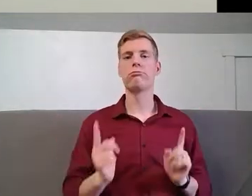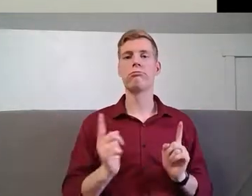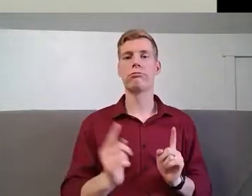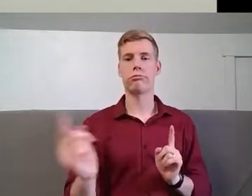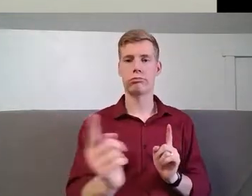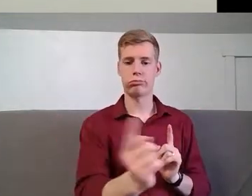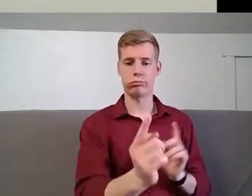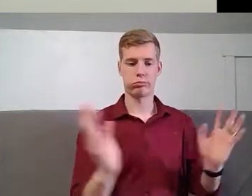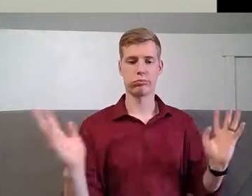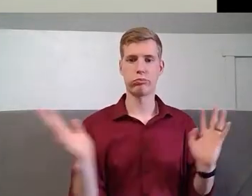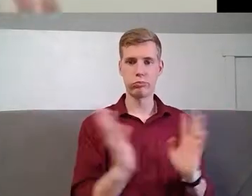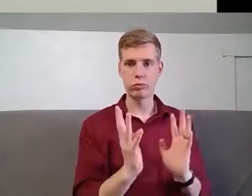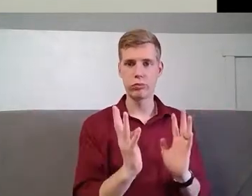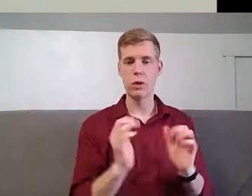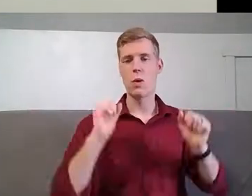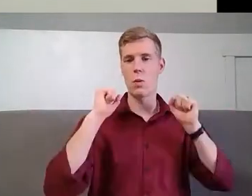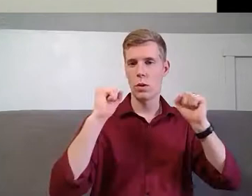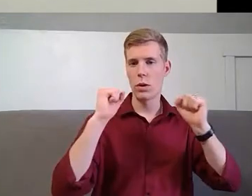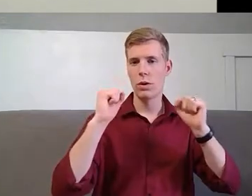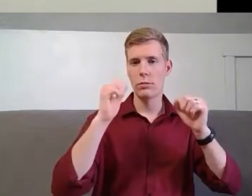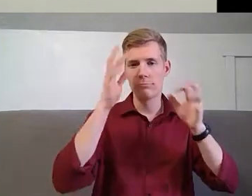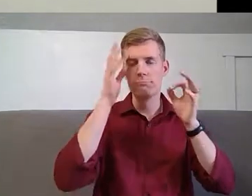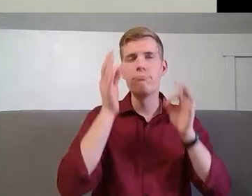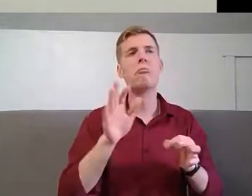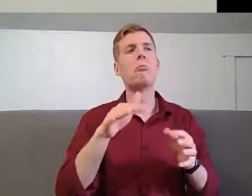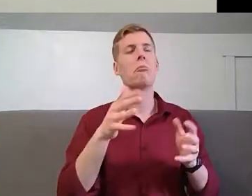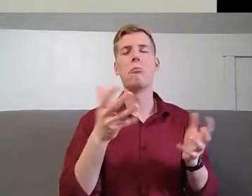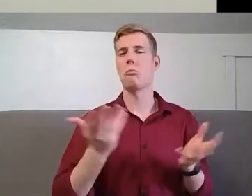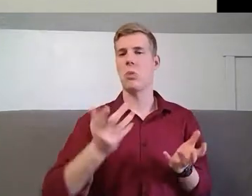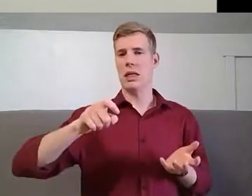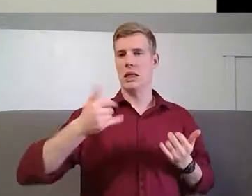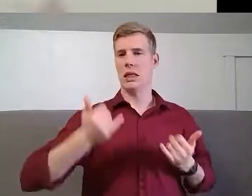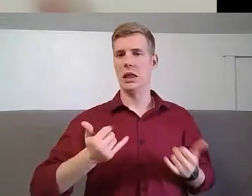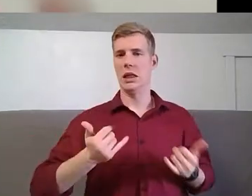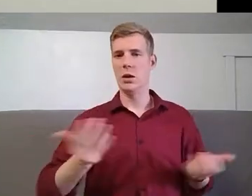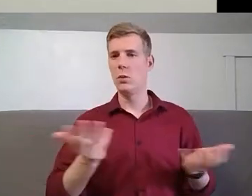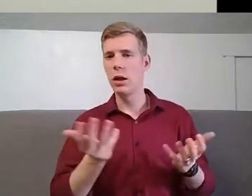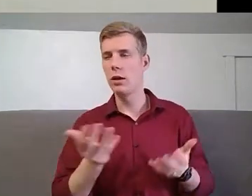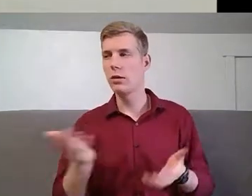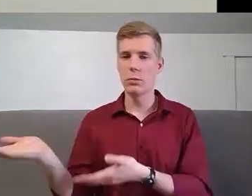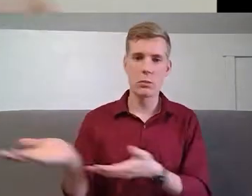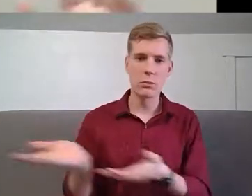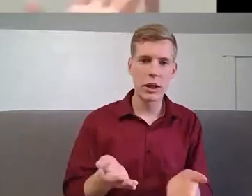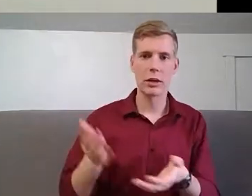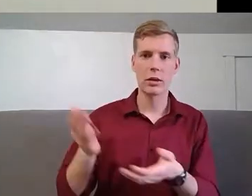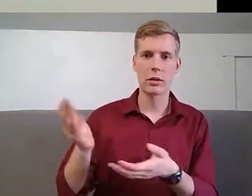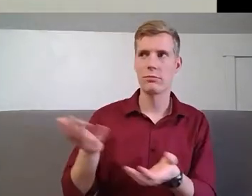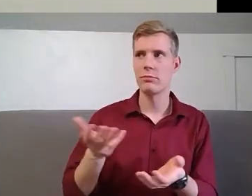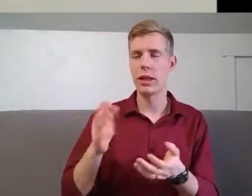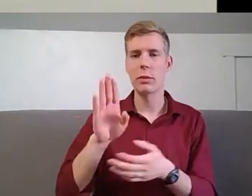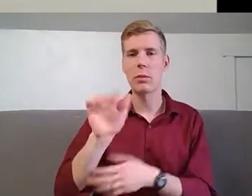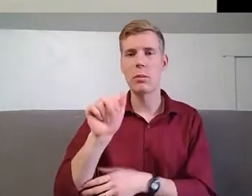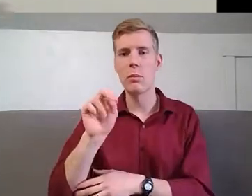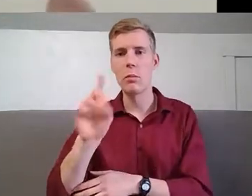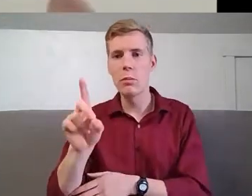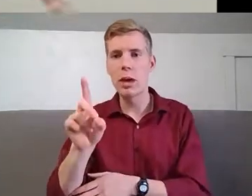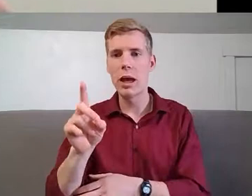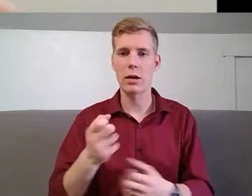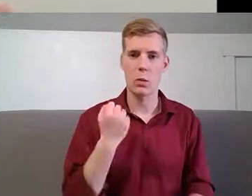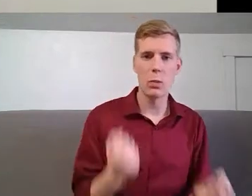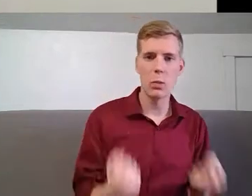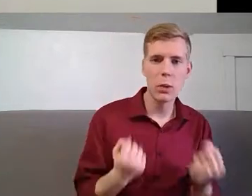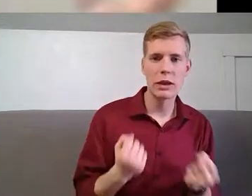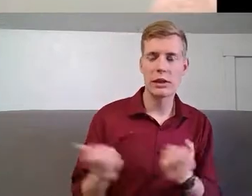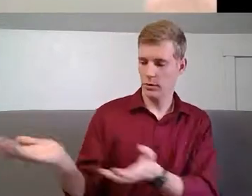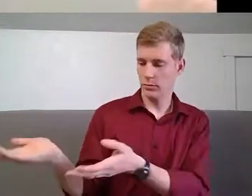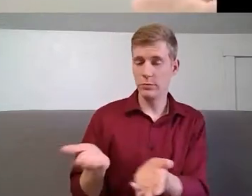a workout together. They decide what workout equipment they're going to use that day. Bring your exercise bands or bring these weights. And